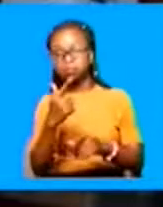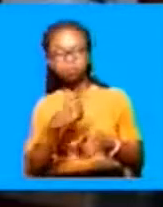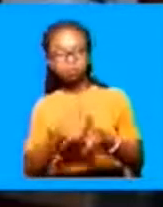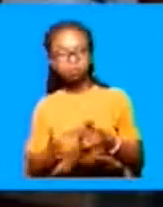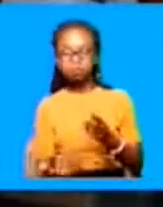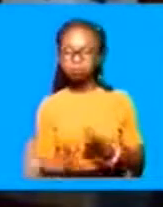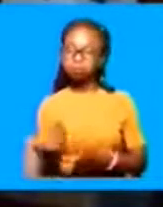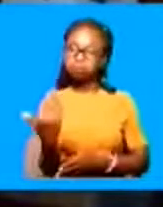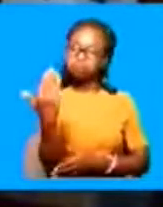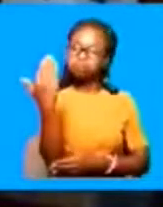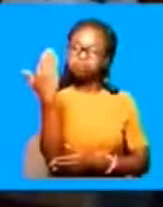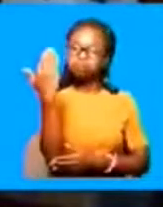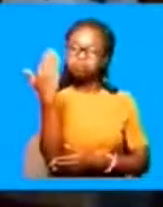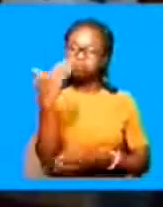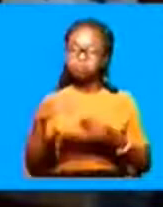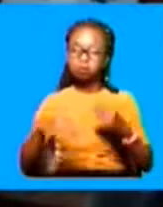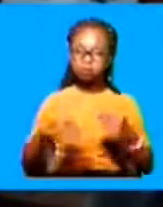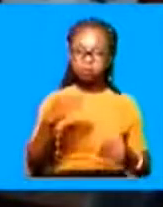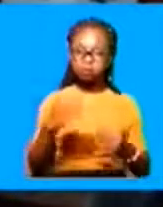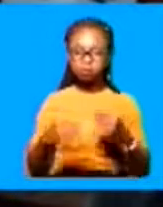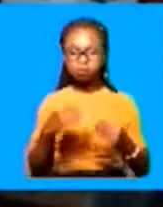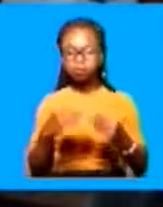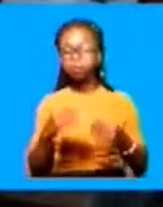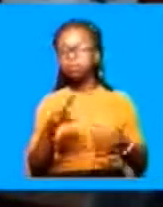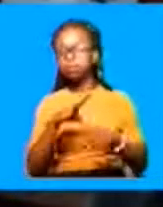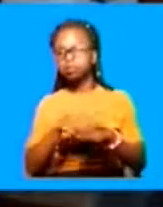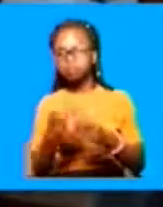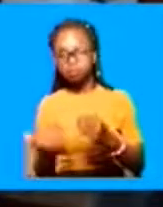idongo ng'ol yudo jiwidongo.